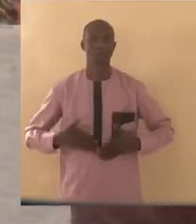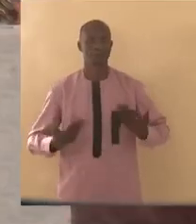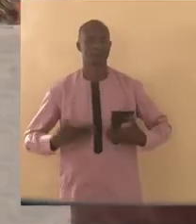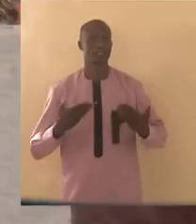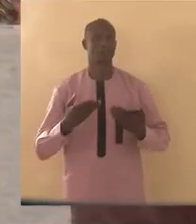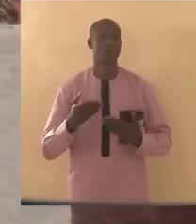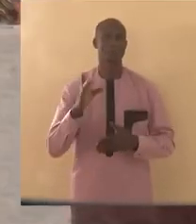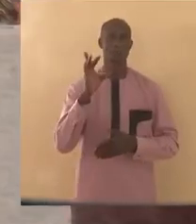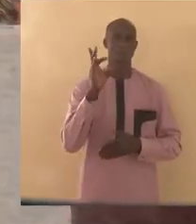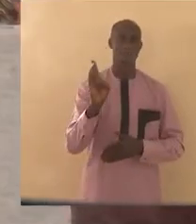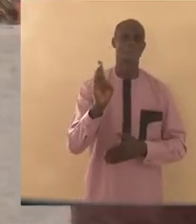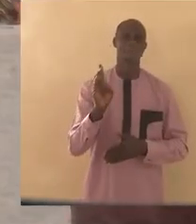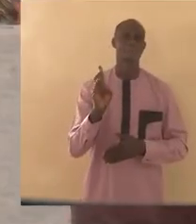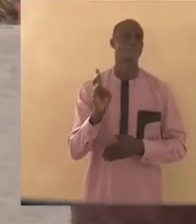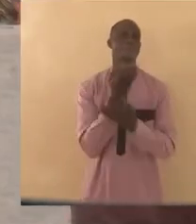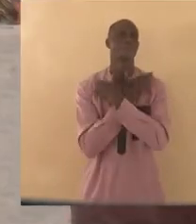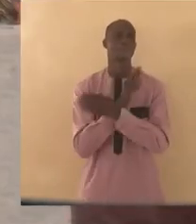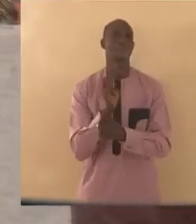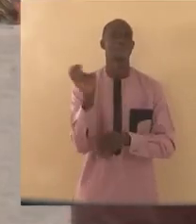Happy seventh Sunday of Easter.